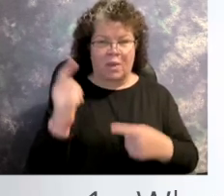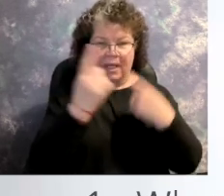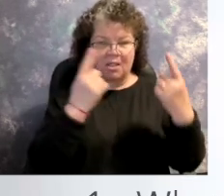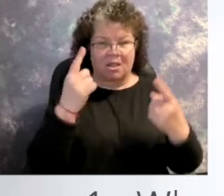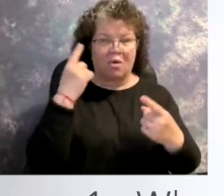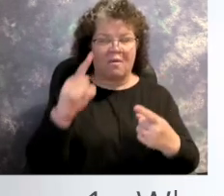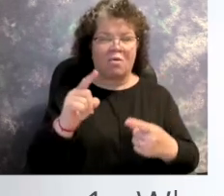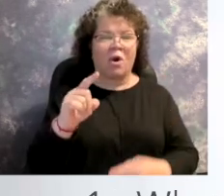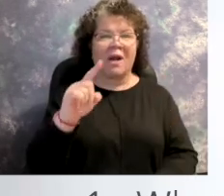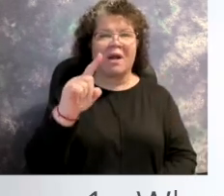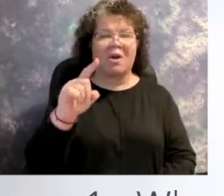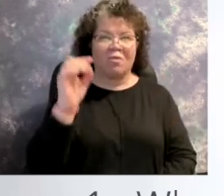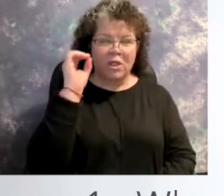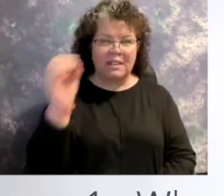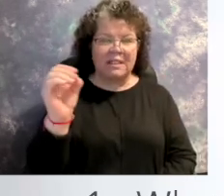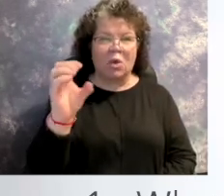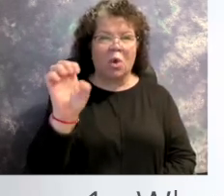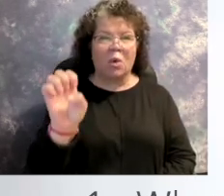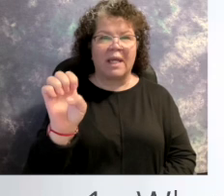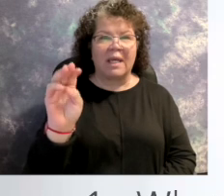zero emission heavy duty fleets?